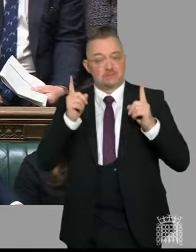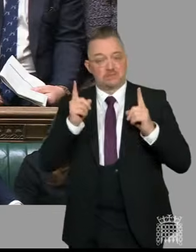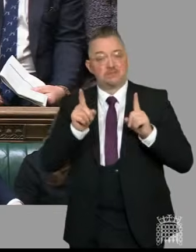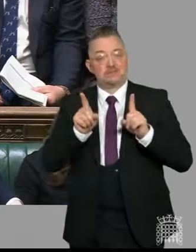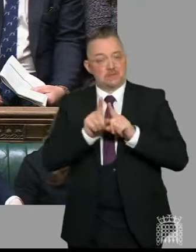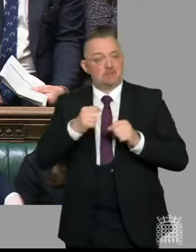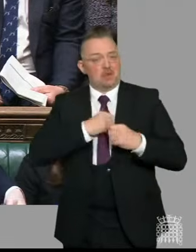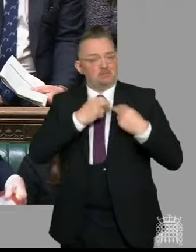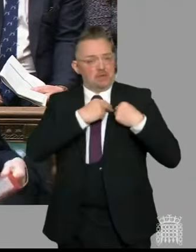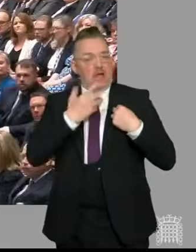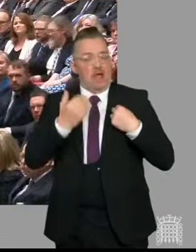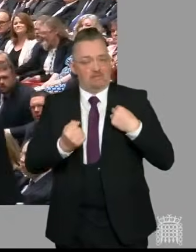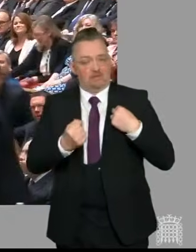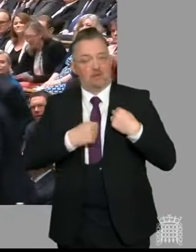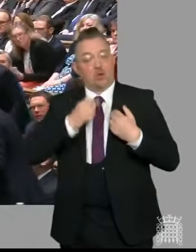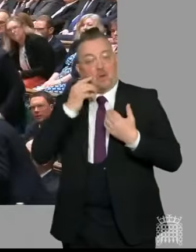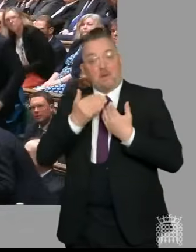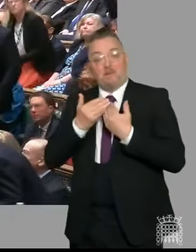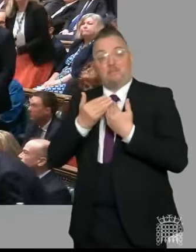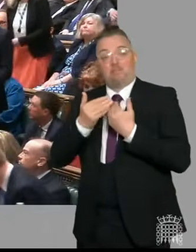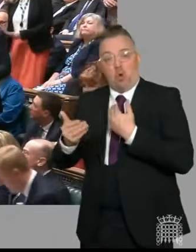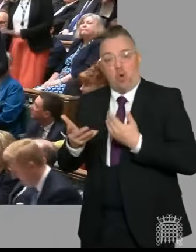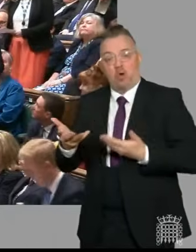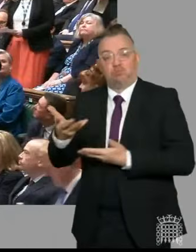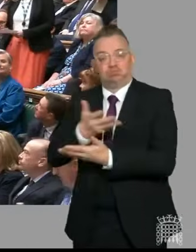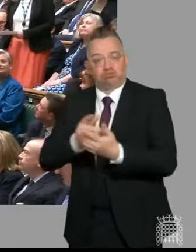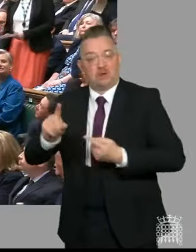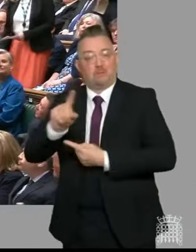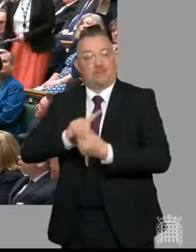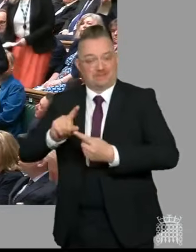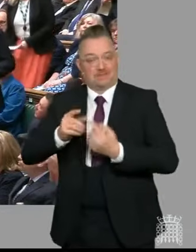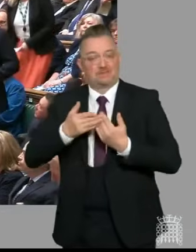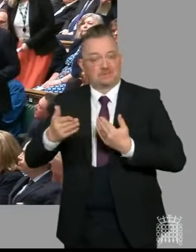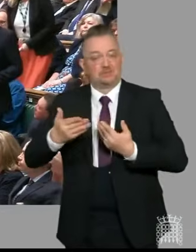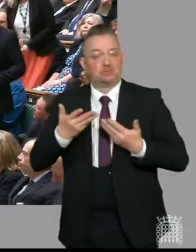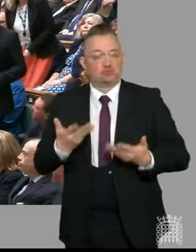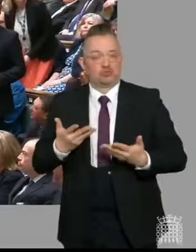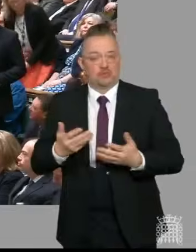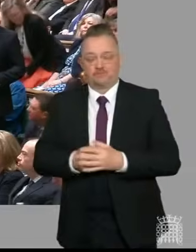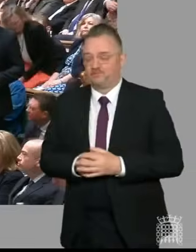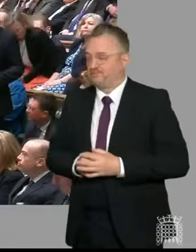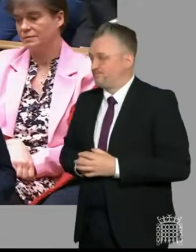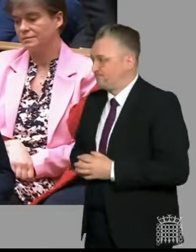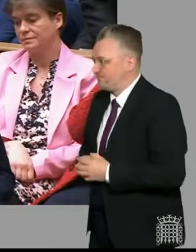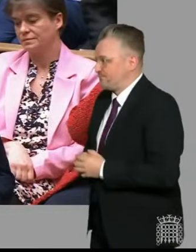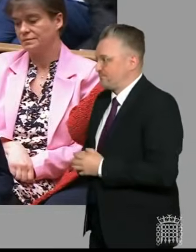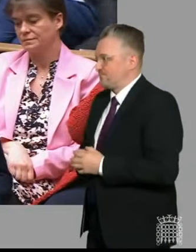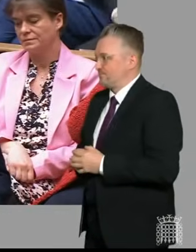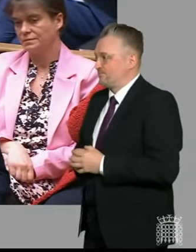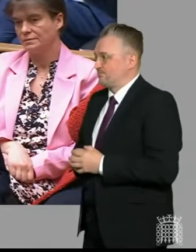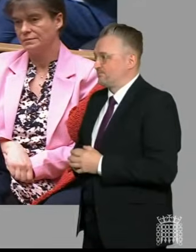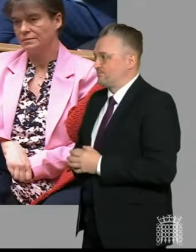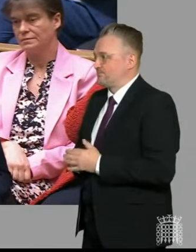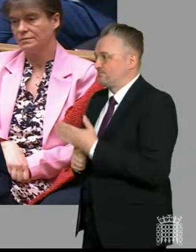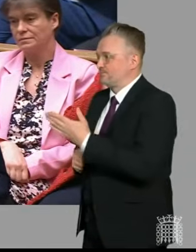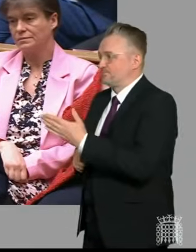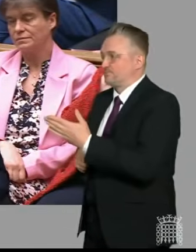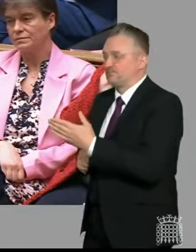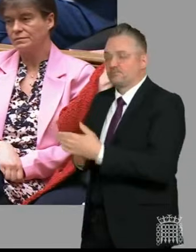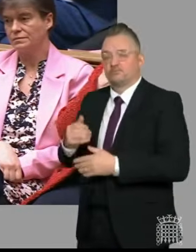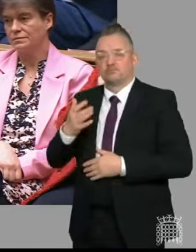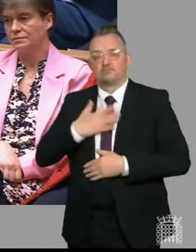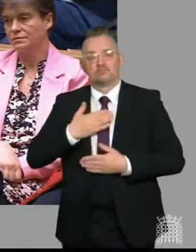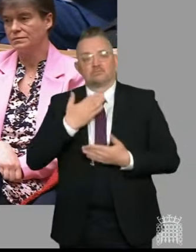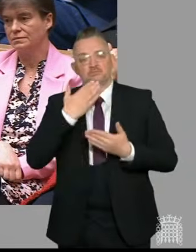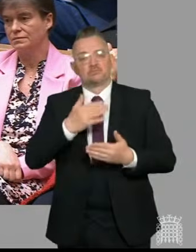meetings later today. Jonathan Gullis. Mr. Speaker, I too would like to pass on my thoughts and prayers to Lord Field's family, friends and colleagues, and particularly